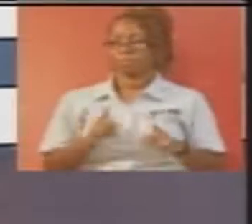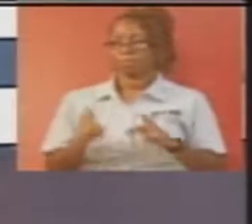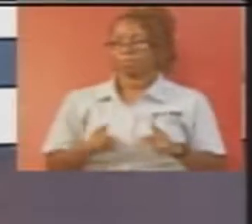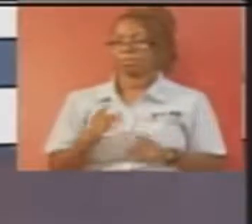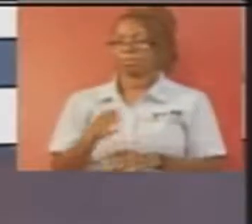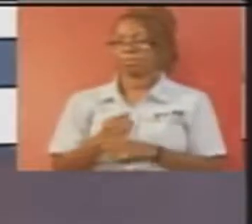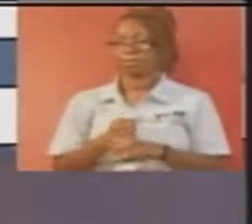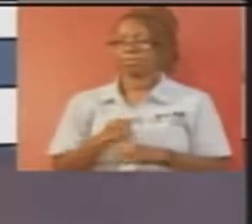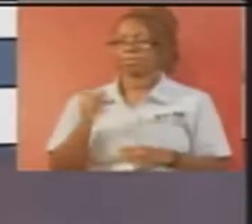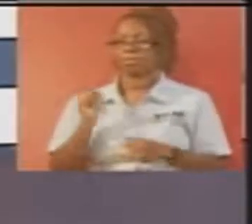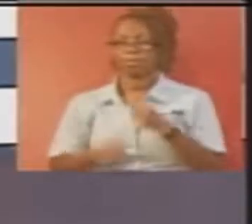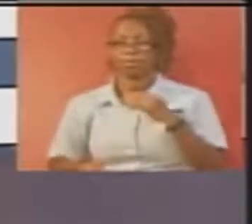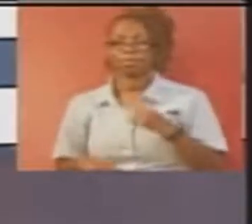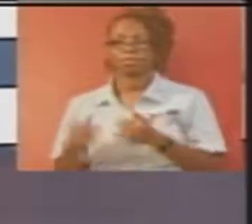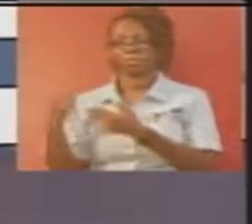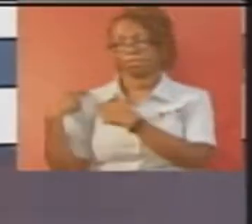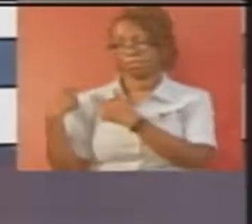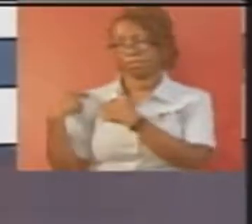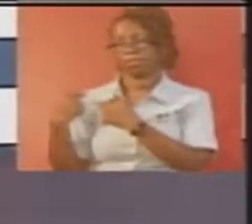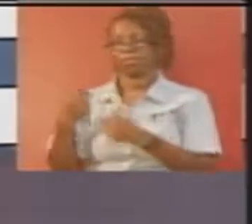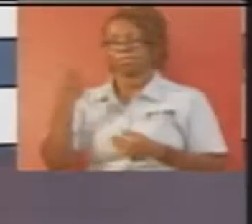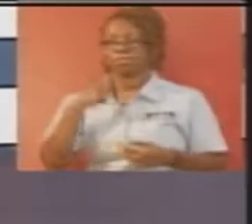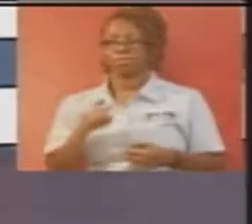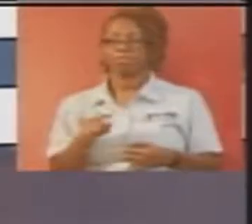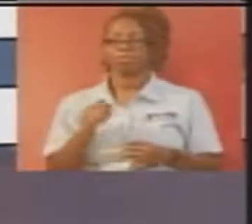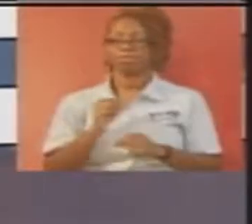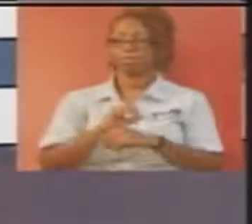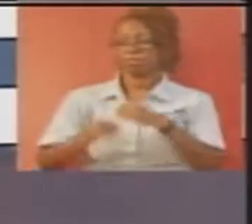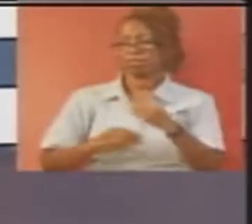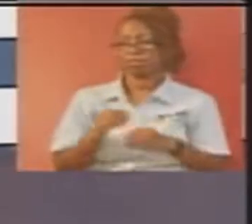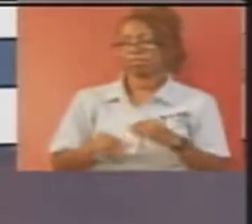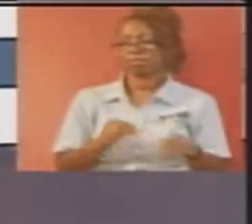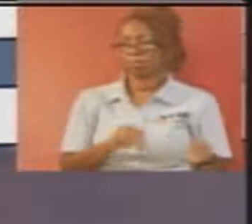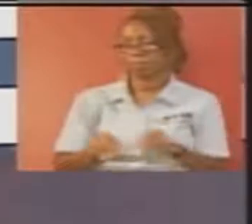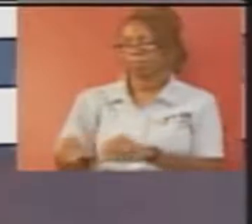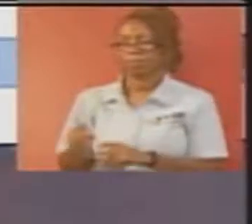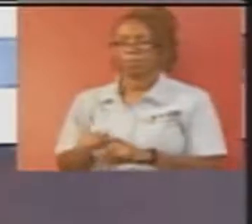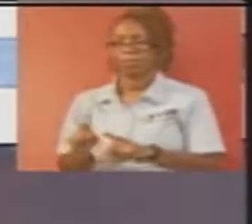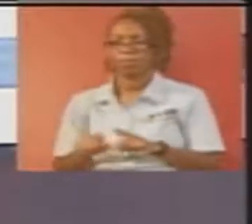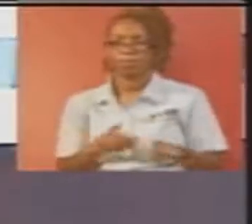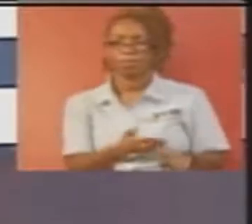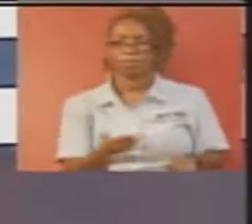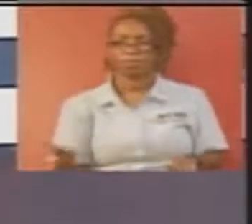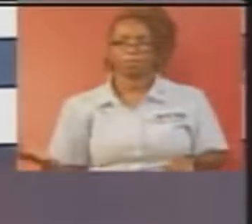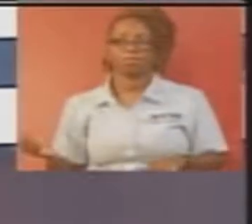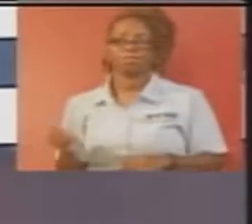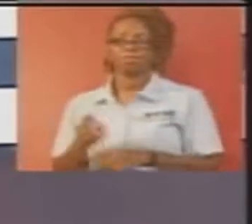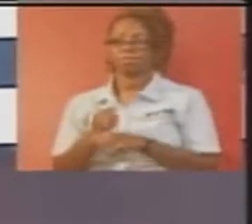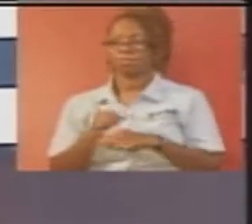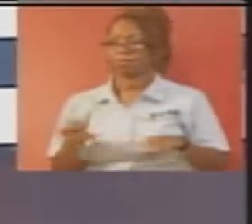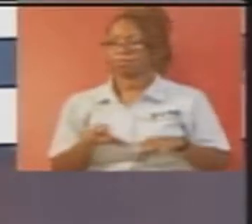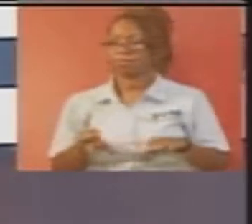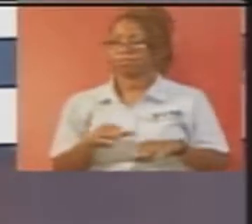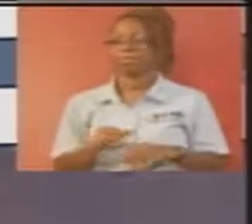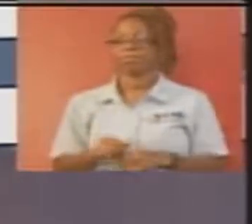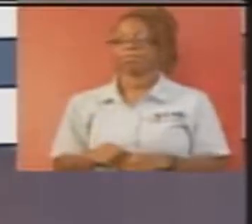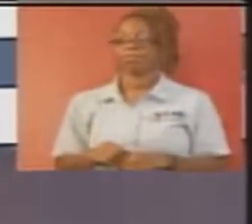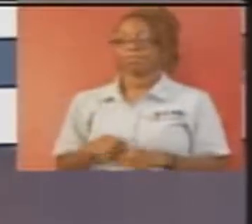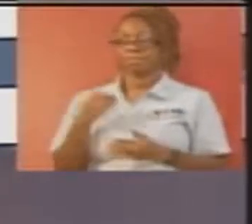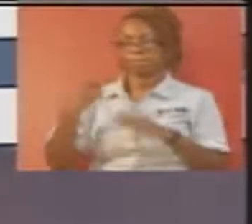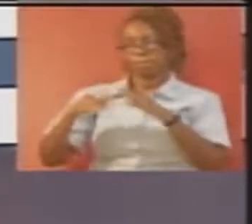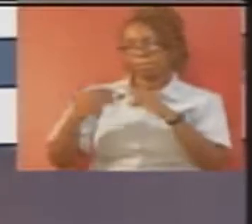activities. Report to higher level authorities when required, and communicate with the partners and, of course, the